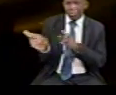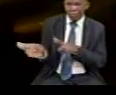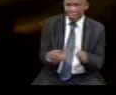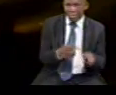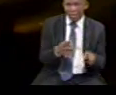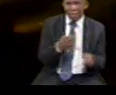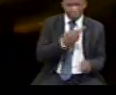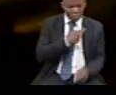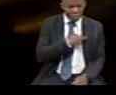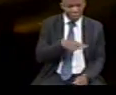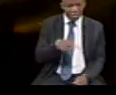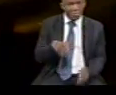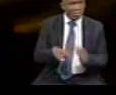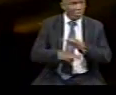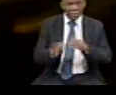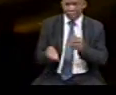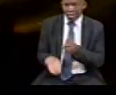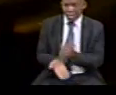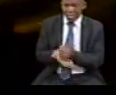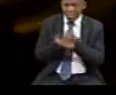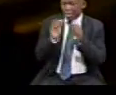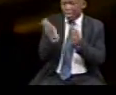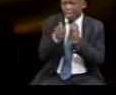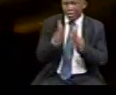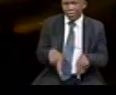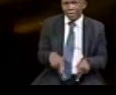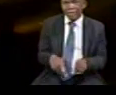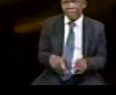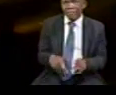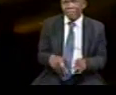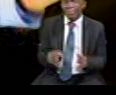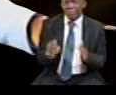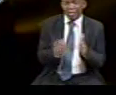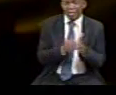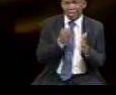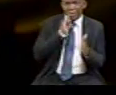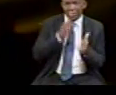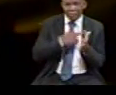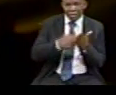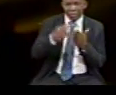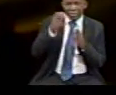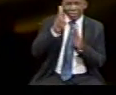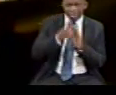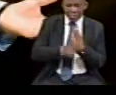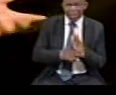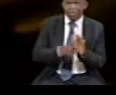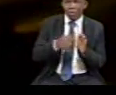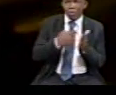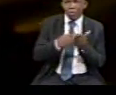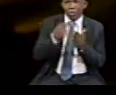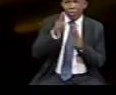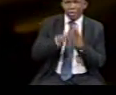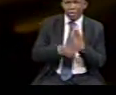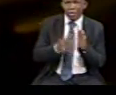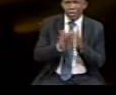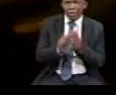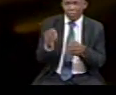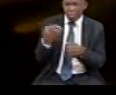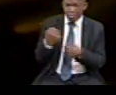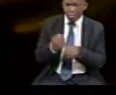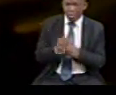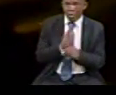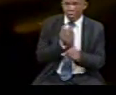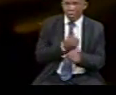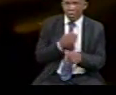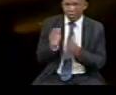not get anybody to heaven. It is righteousness that gets one to heaven. I am this, I'm that in the church. Does not get anybody to heaven. It is